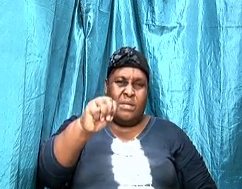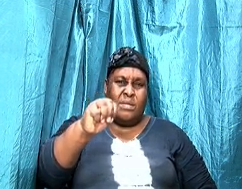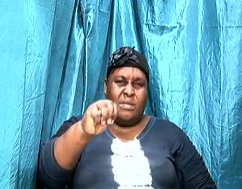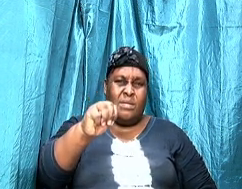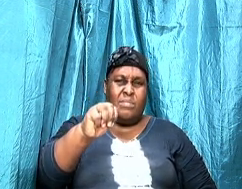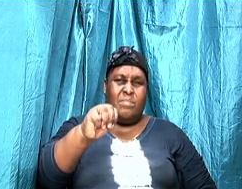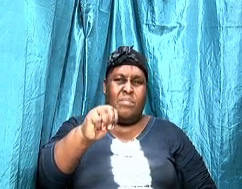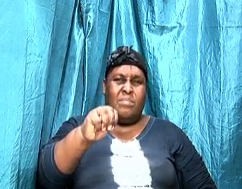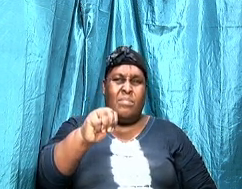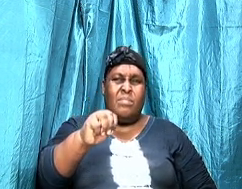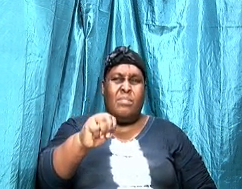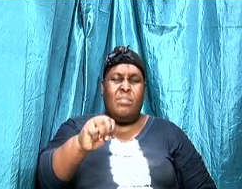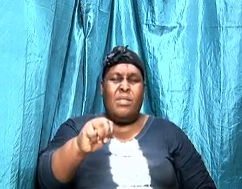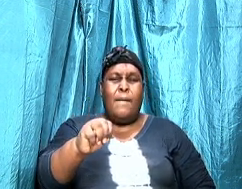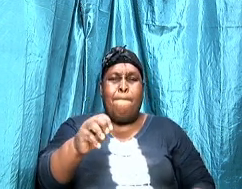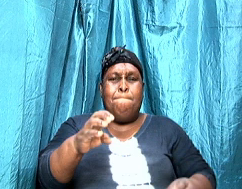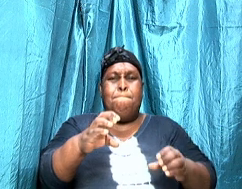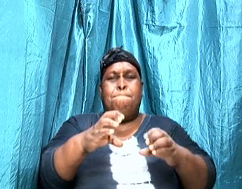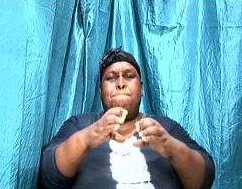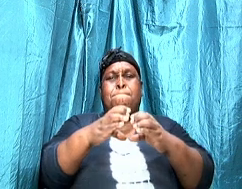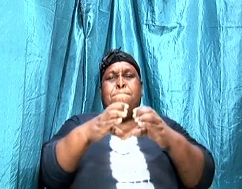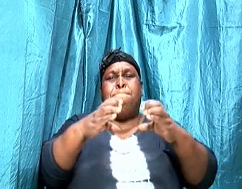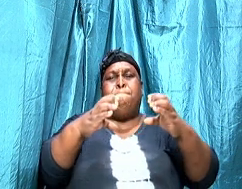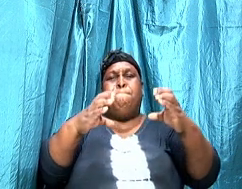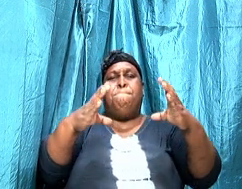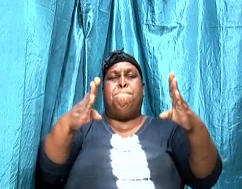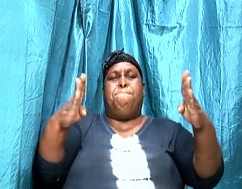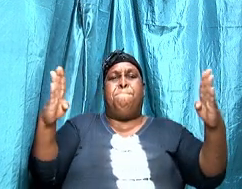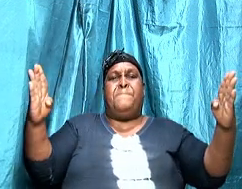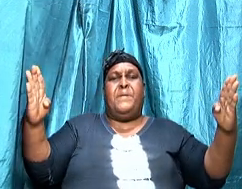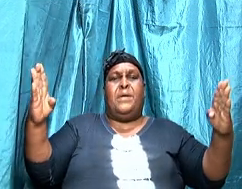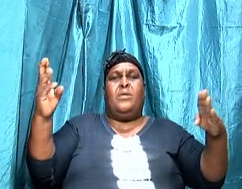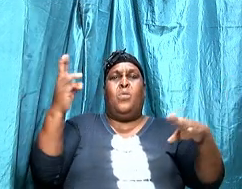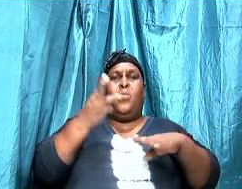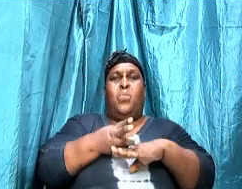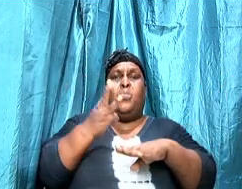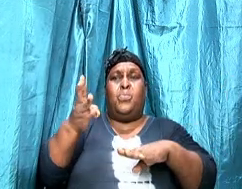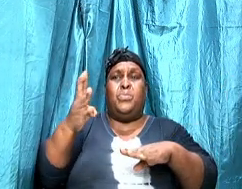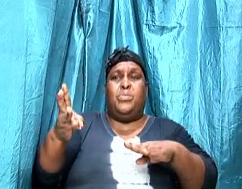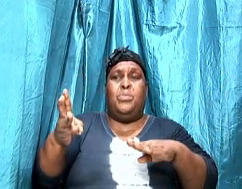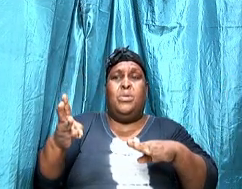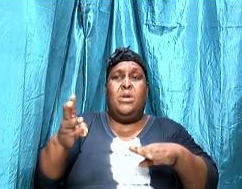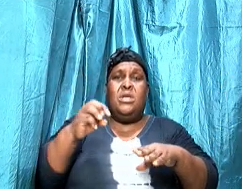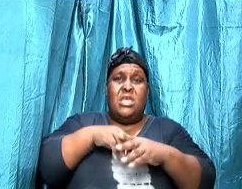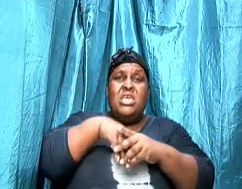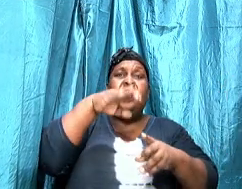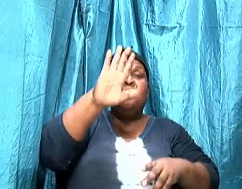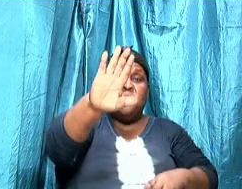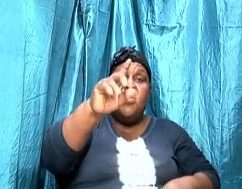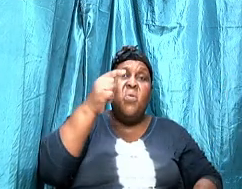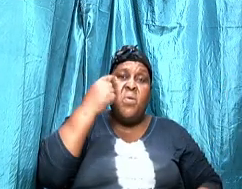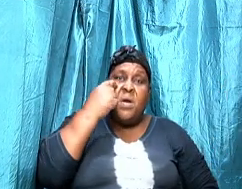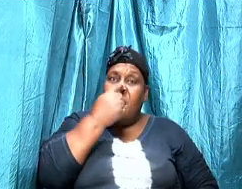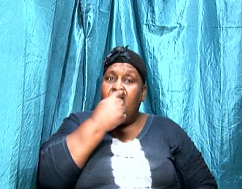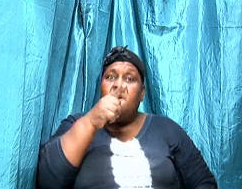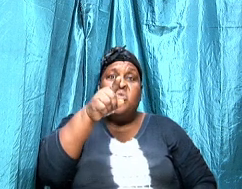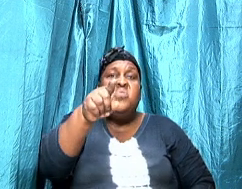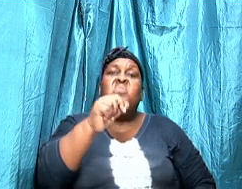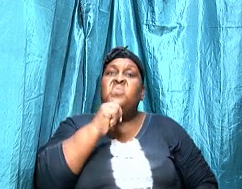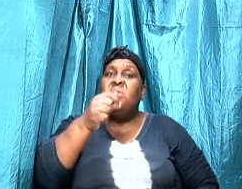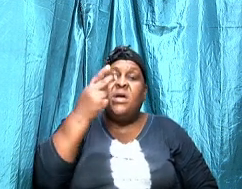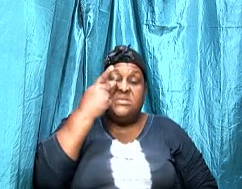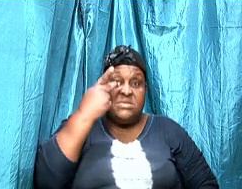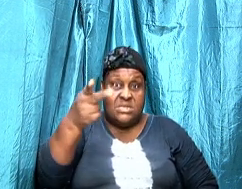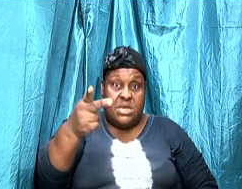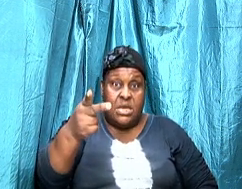plank, a big piece of wood, and it is in your eye, and you are not seeing that,